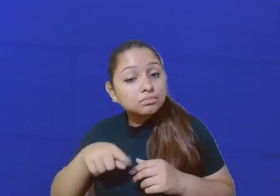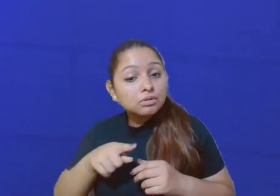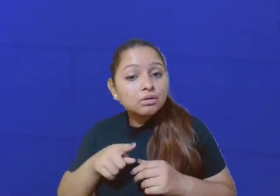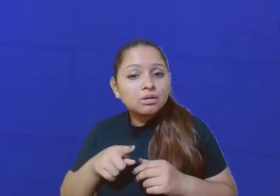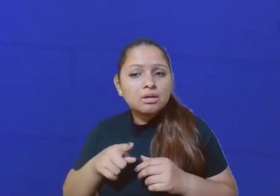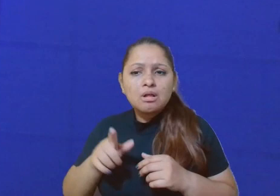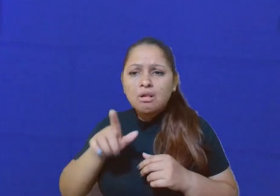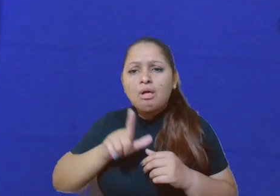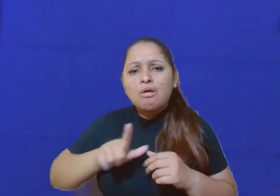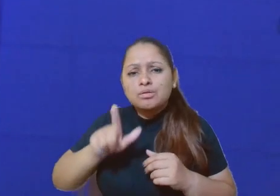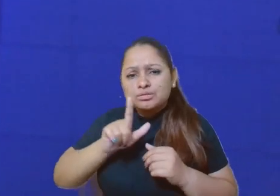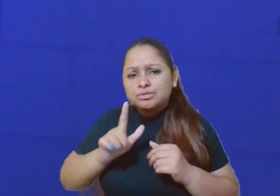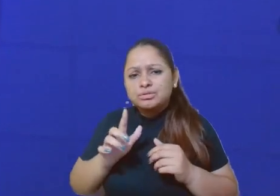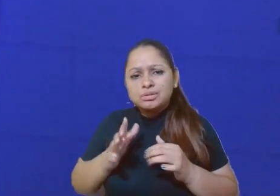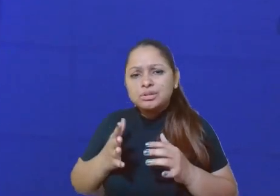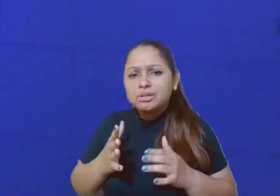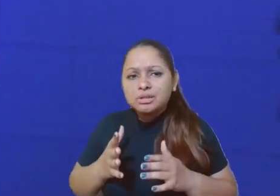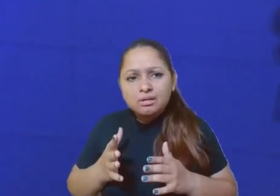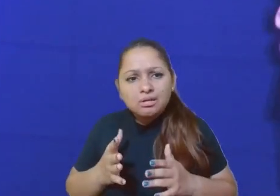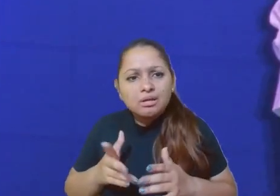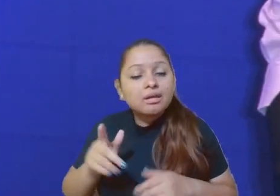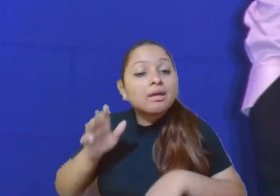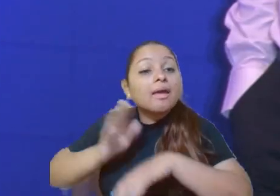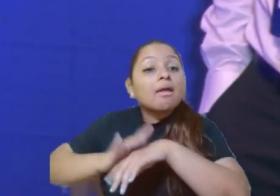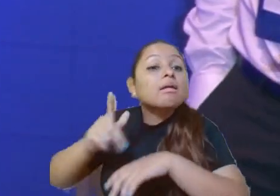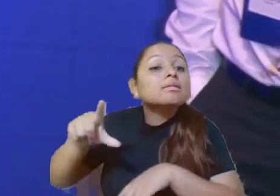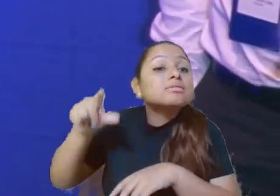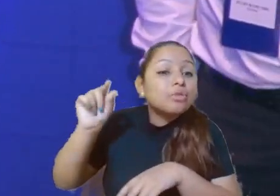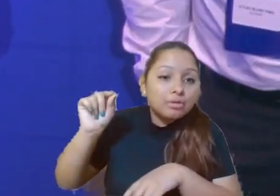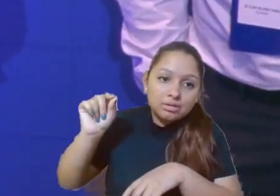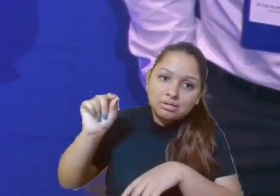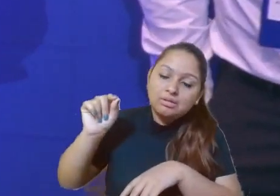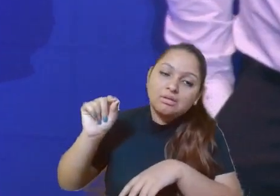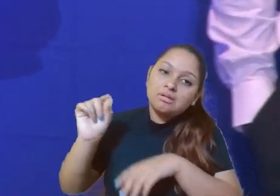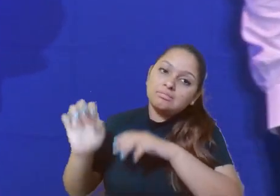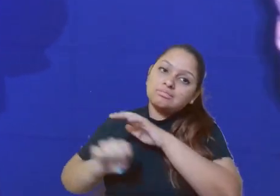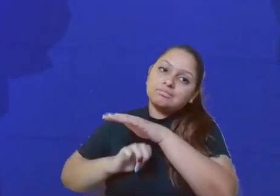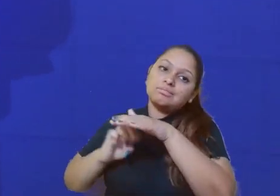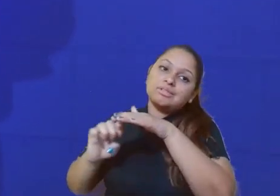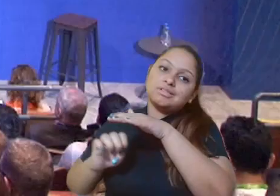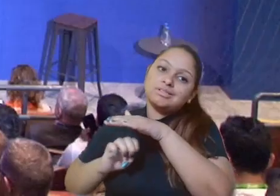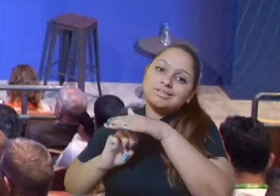end of the day, it's the corporation that's going to define that. There's no question.